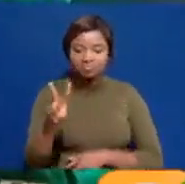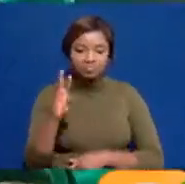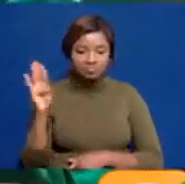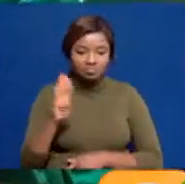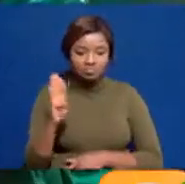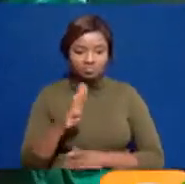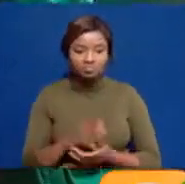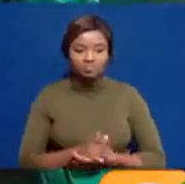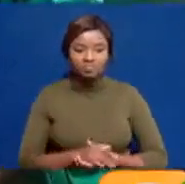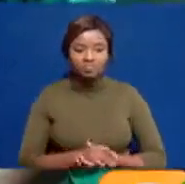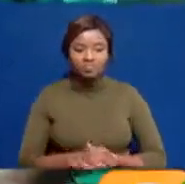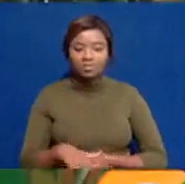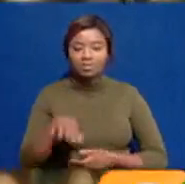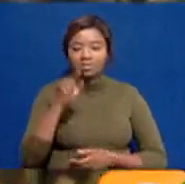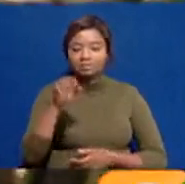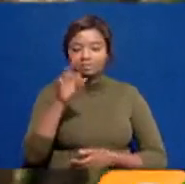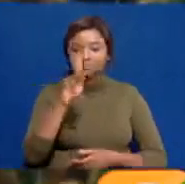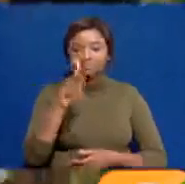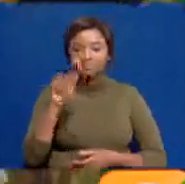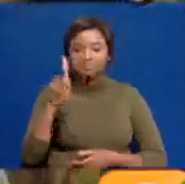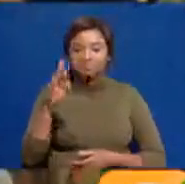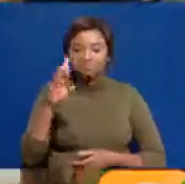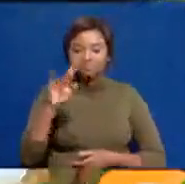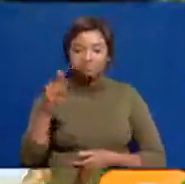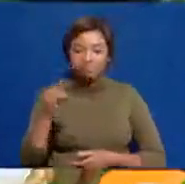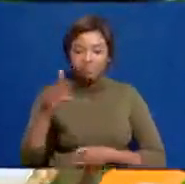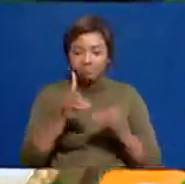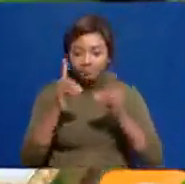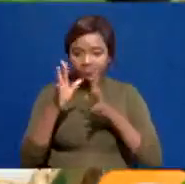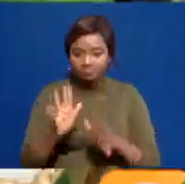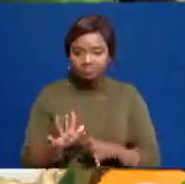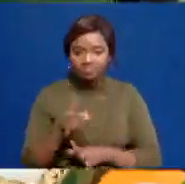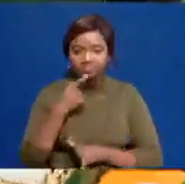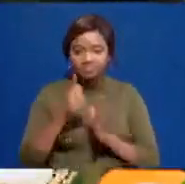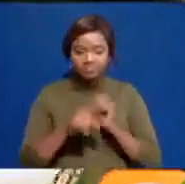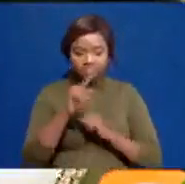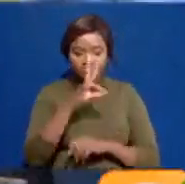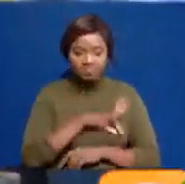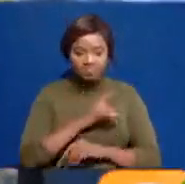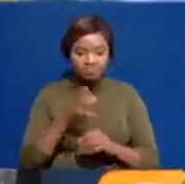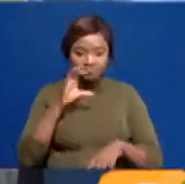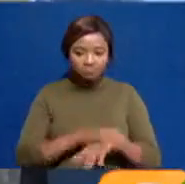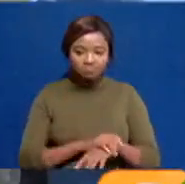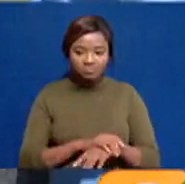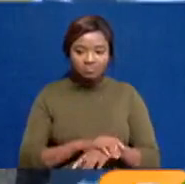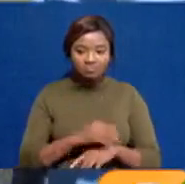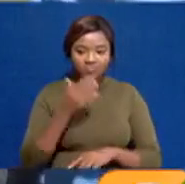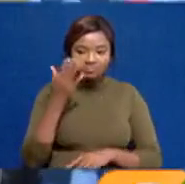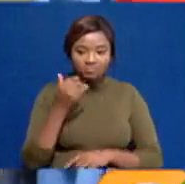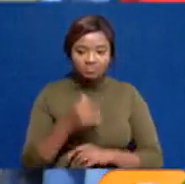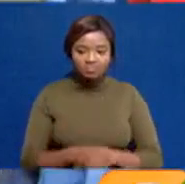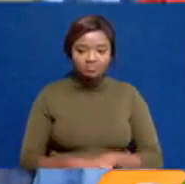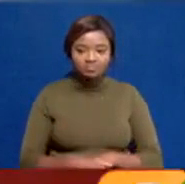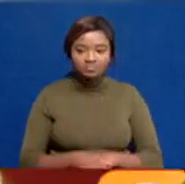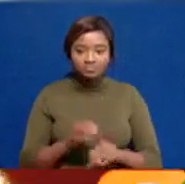Kenya shillings. Kakuzi PLC Managing Director Chris Flowers attributed the earnings growth to increased production volumes of